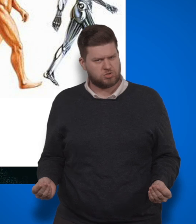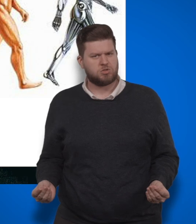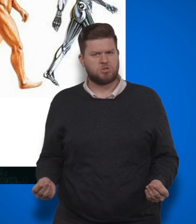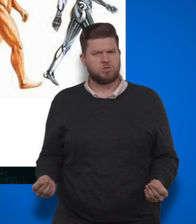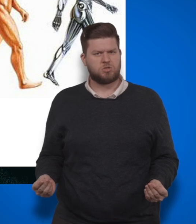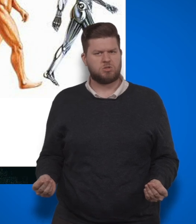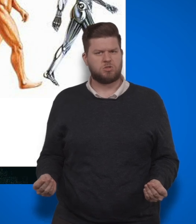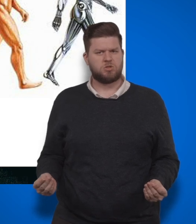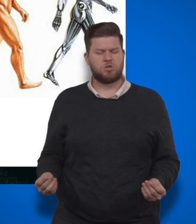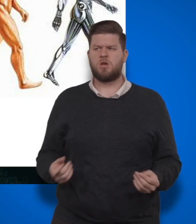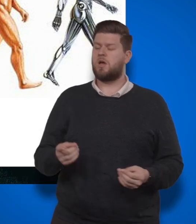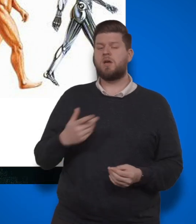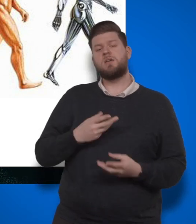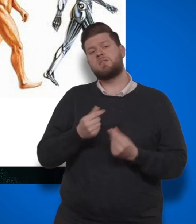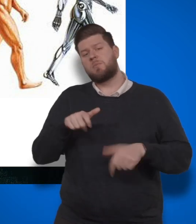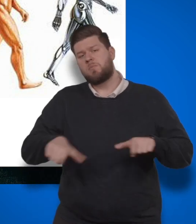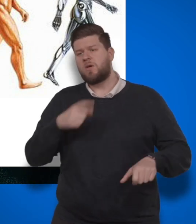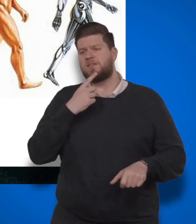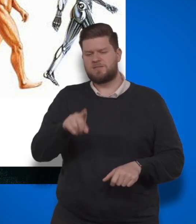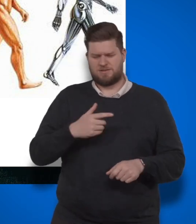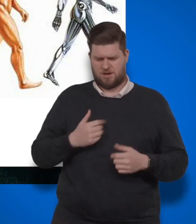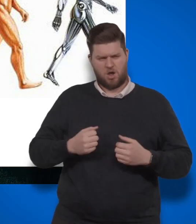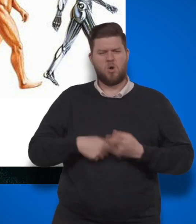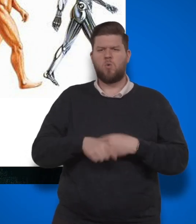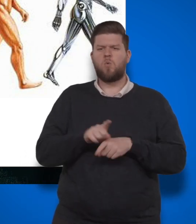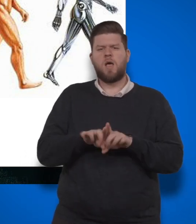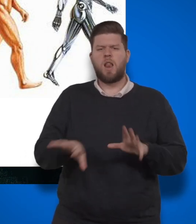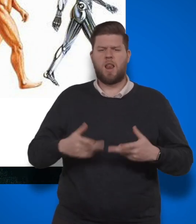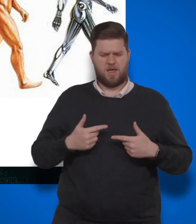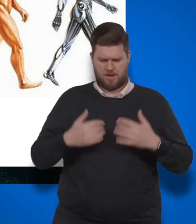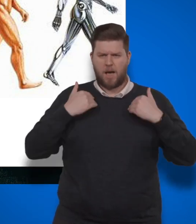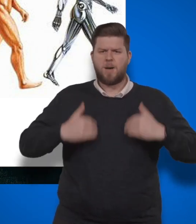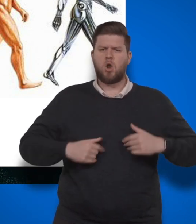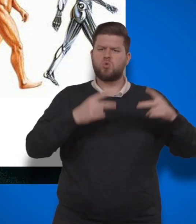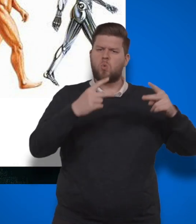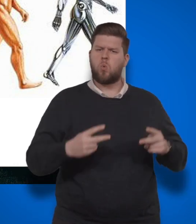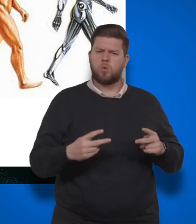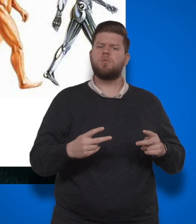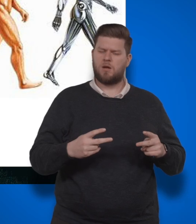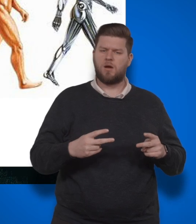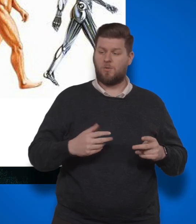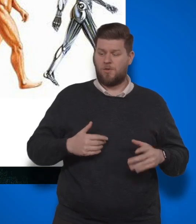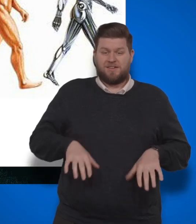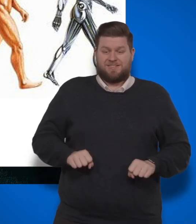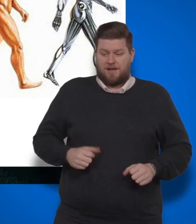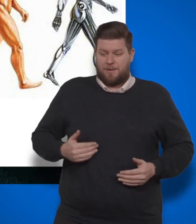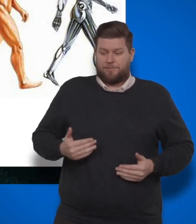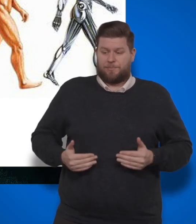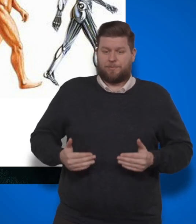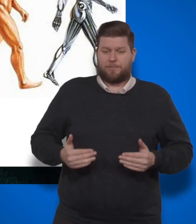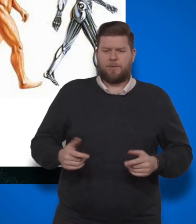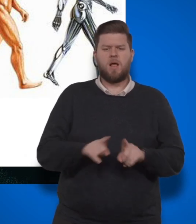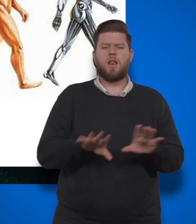boot code, a simple computer program which runs first when you restart a computer and which then loads the main operating